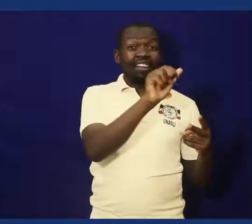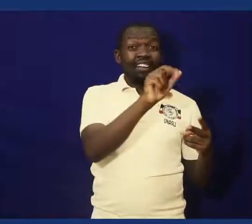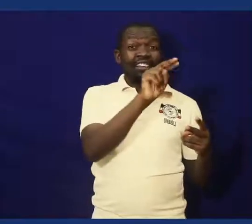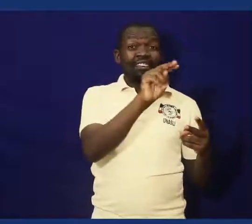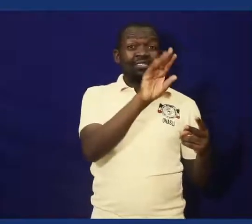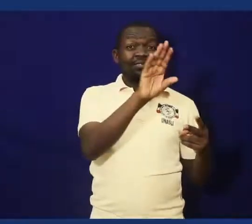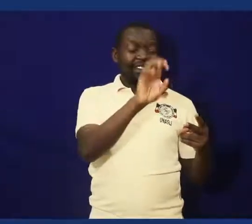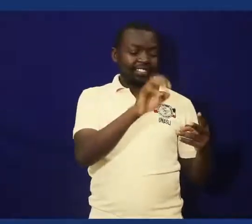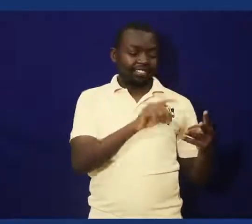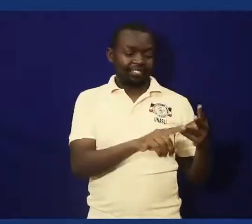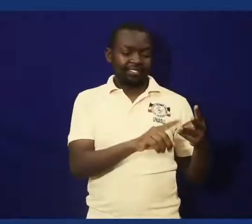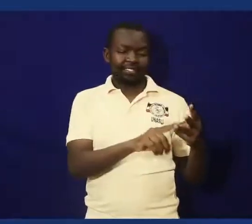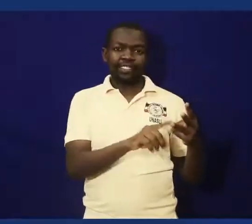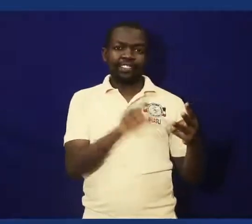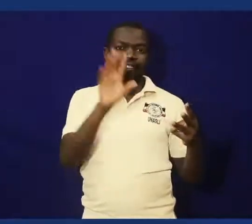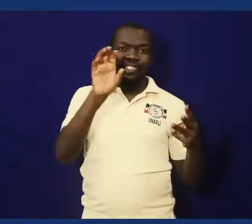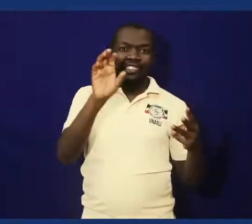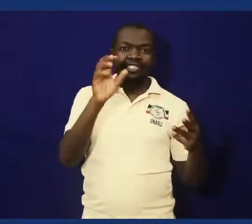Italy,